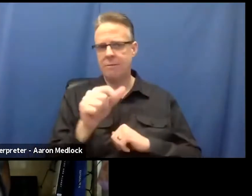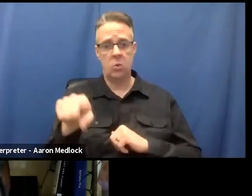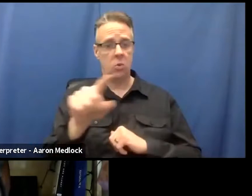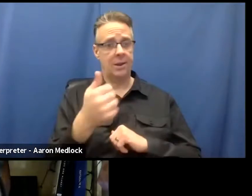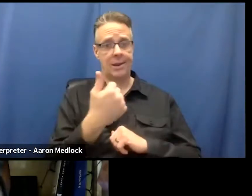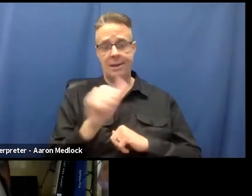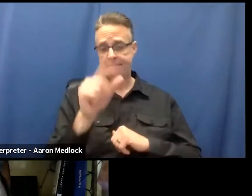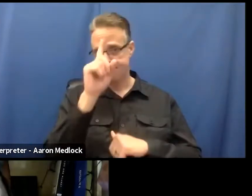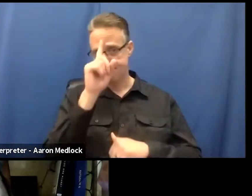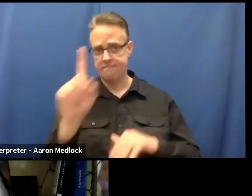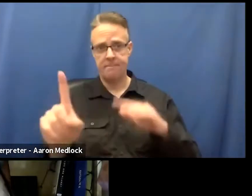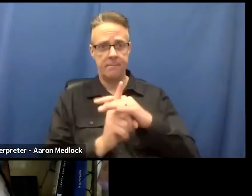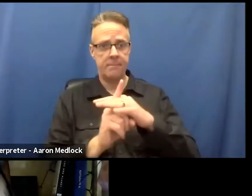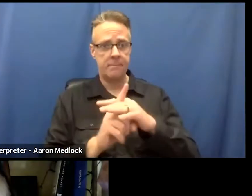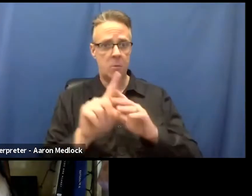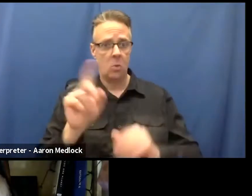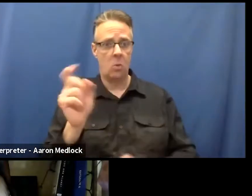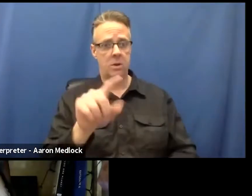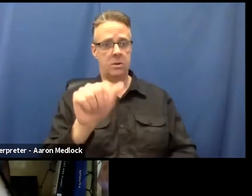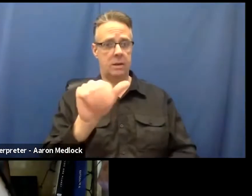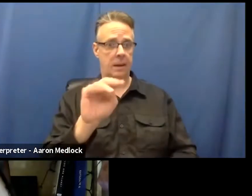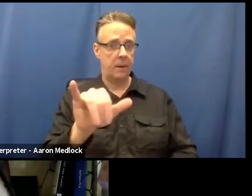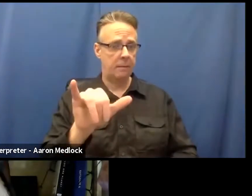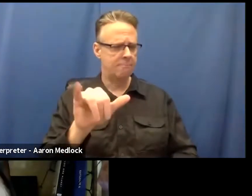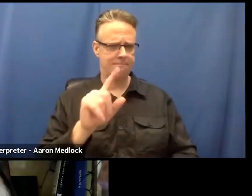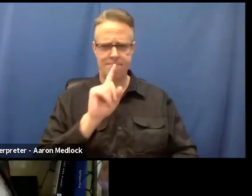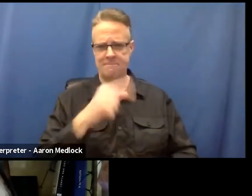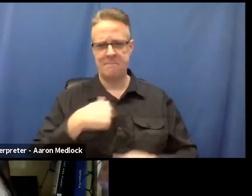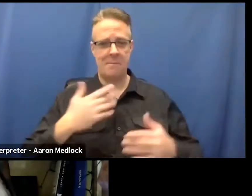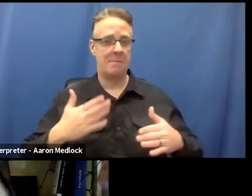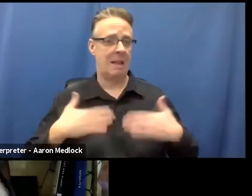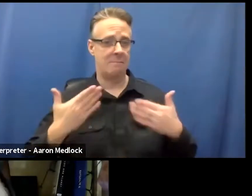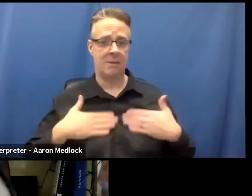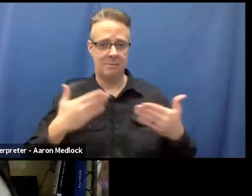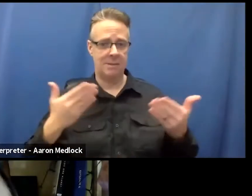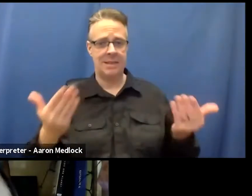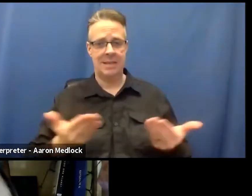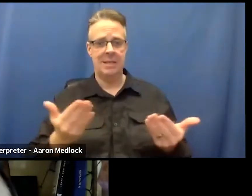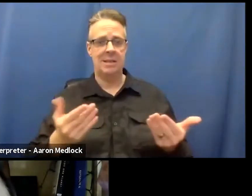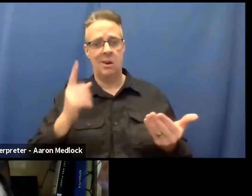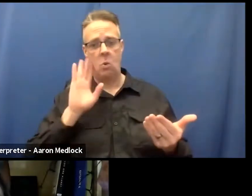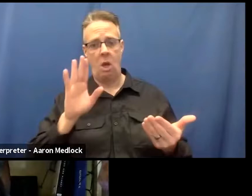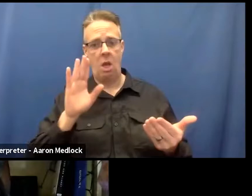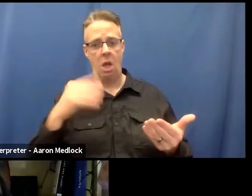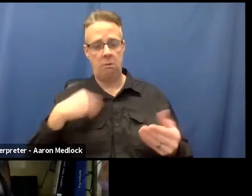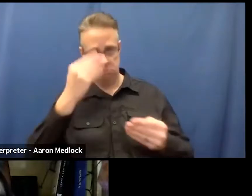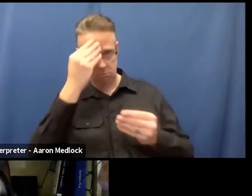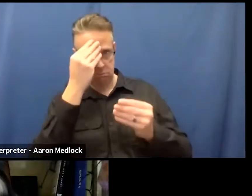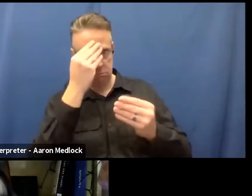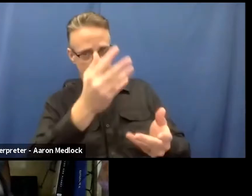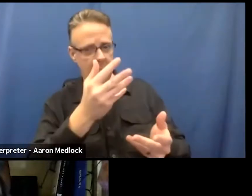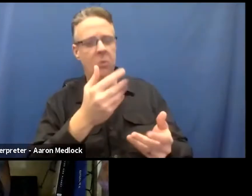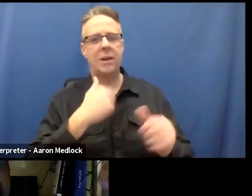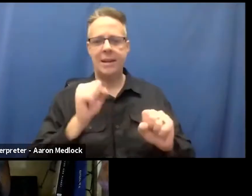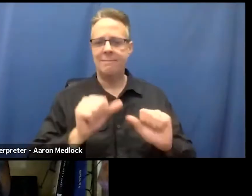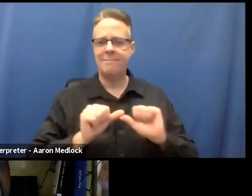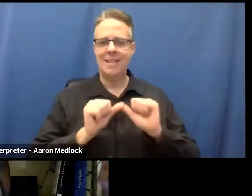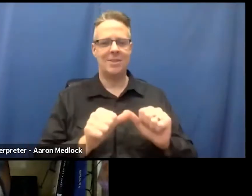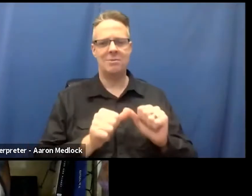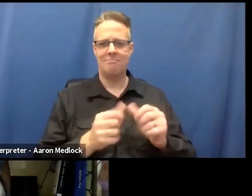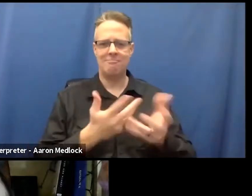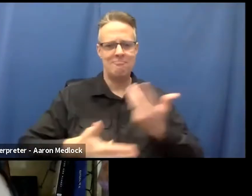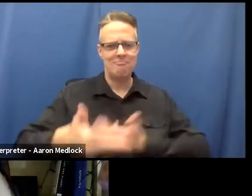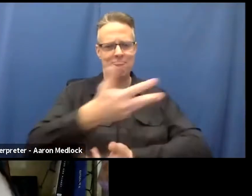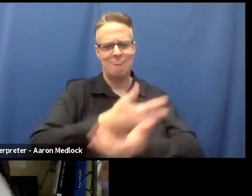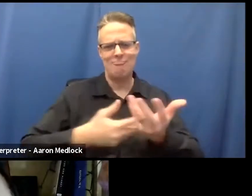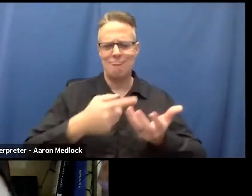have a particular question for Amy, I'm happy to bring it to her attention, and so that we can continue this really